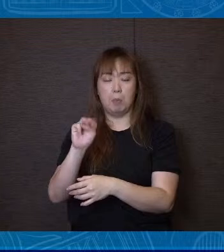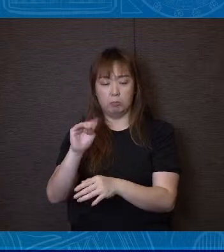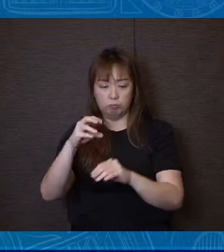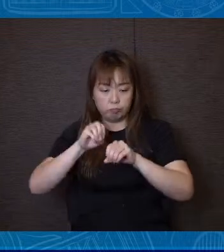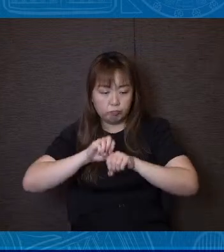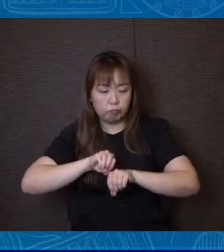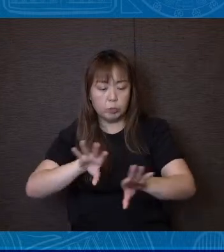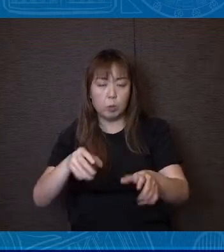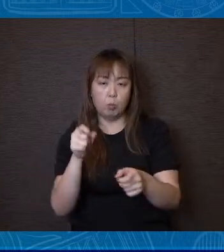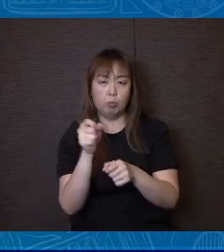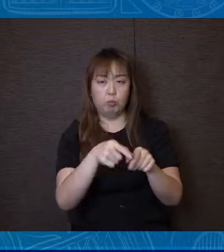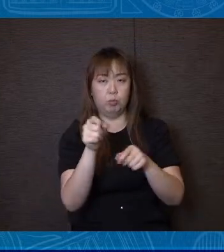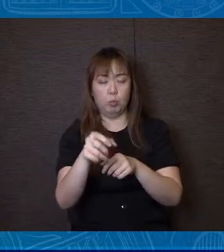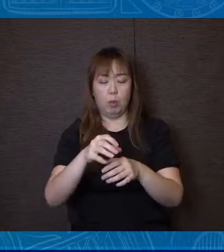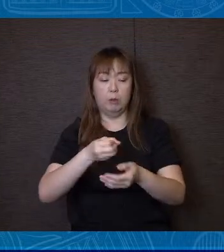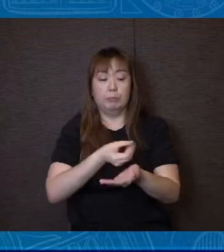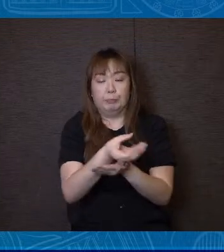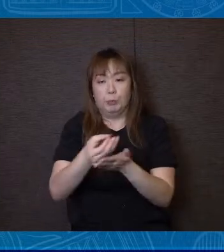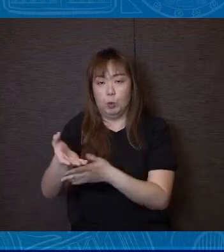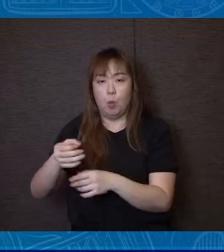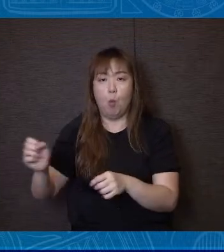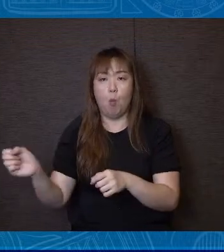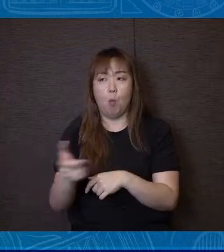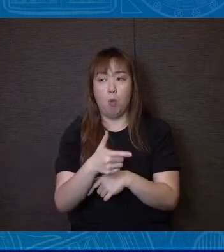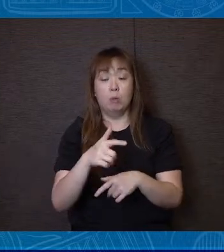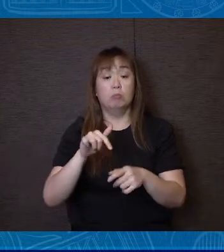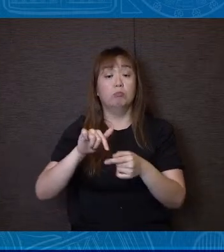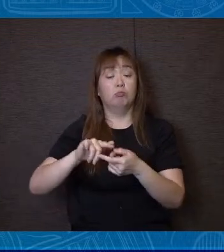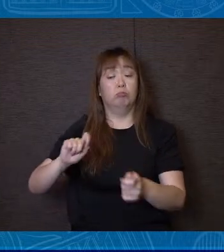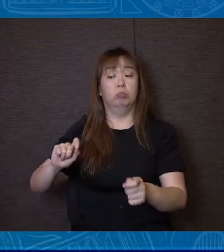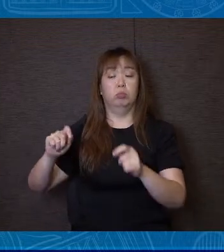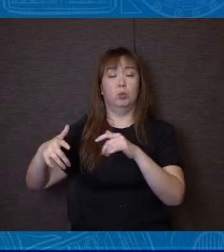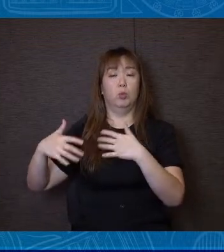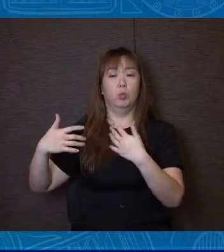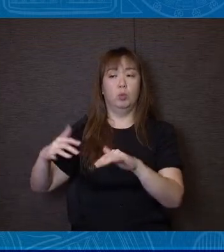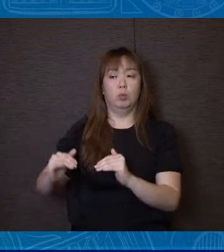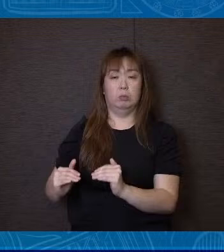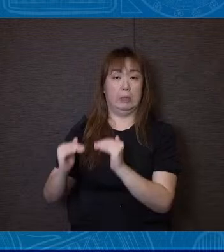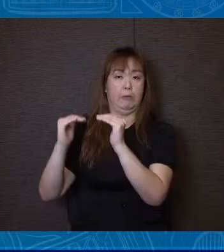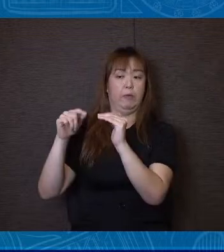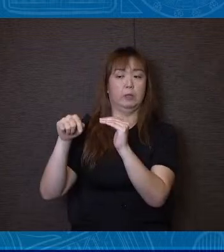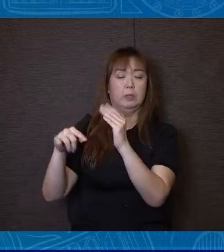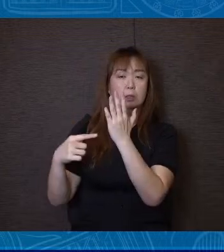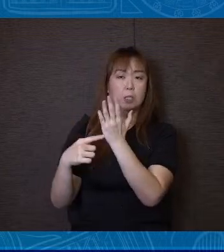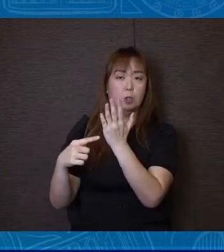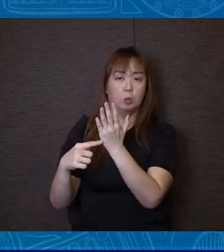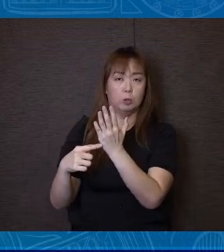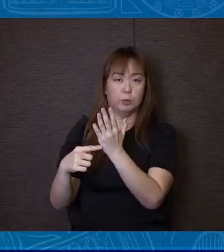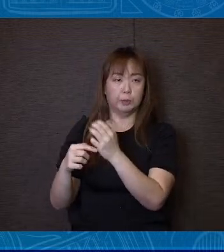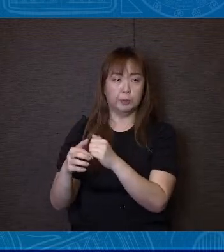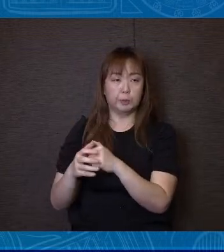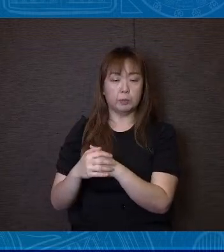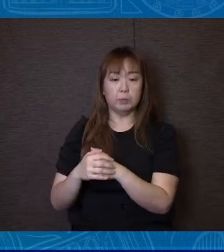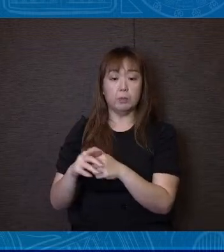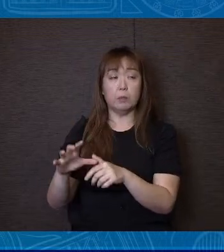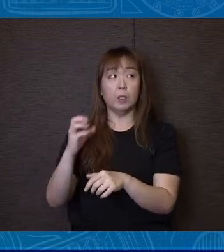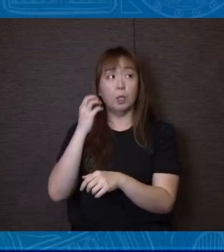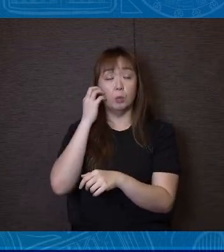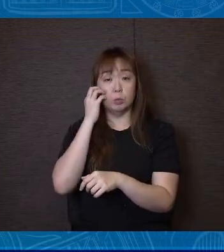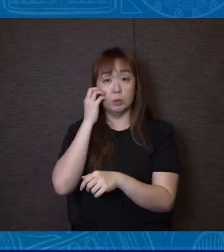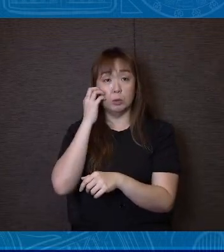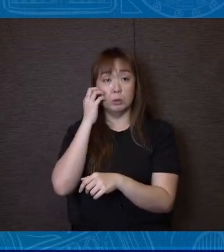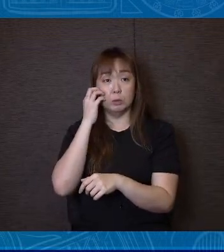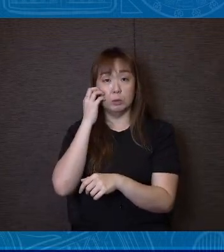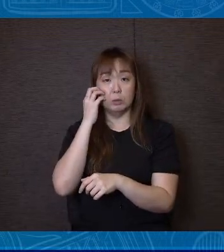and I think this is really something which is revolutionary and which will change not just emergency telecommunications, but